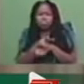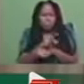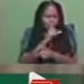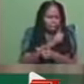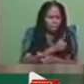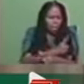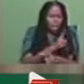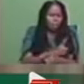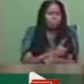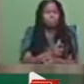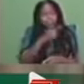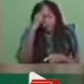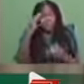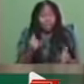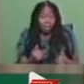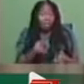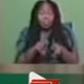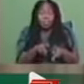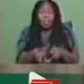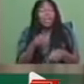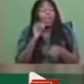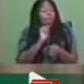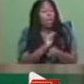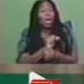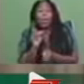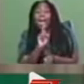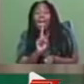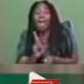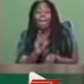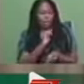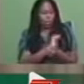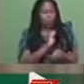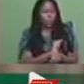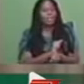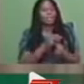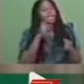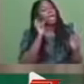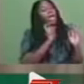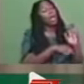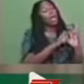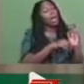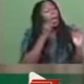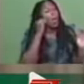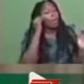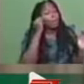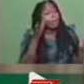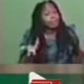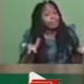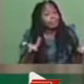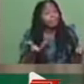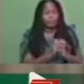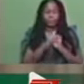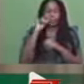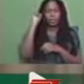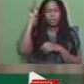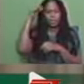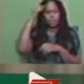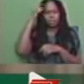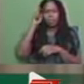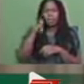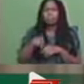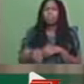home. I repeat, government should give some attention to providing a new form of labor